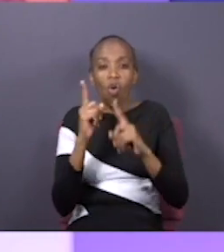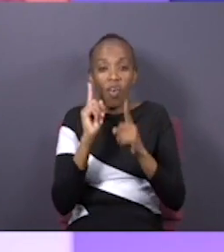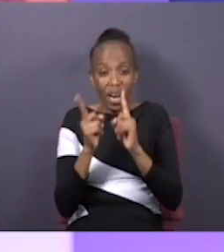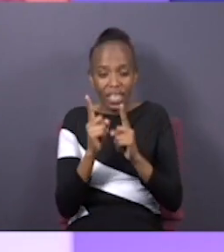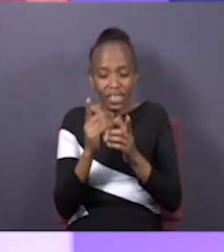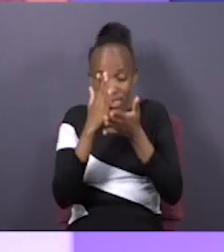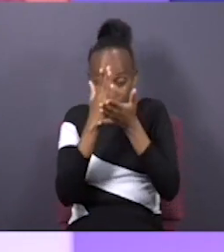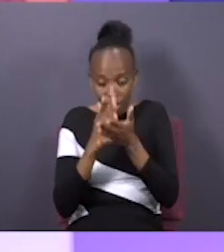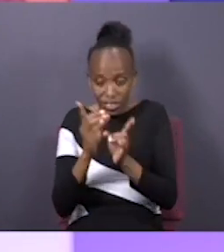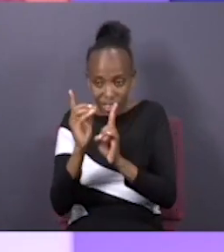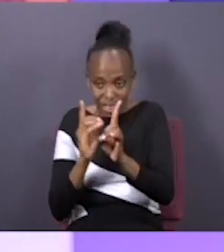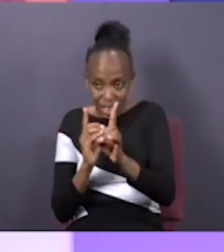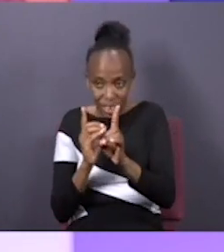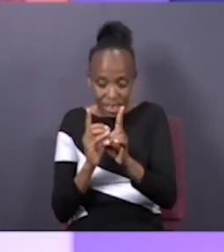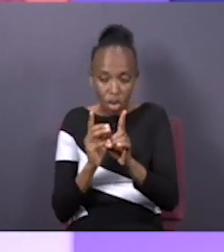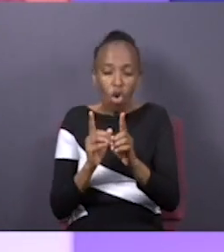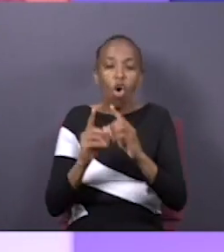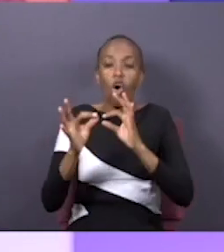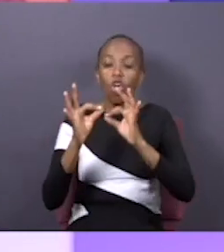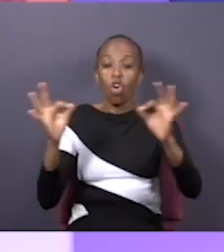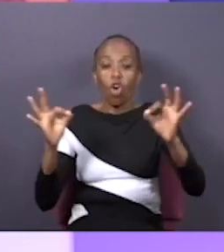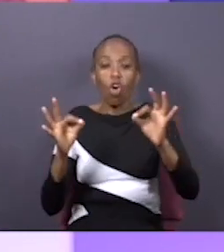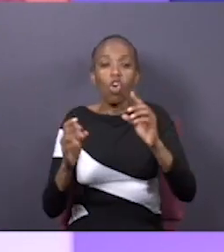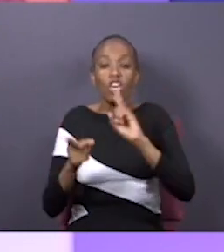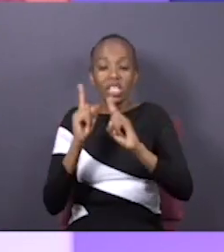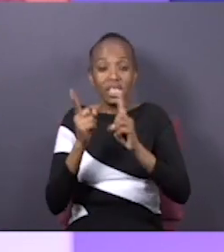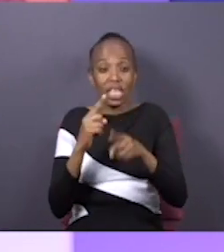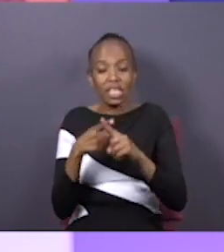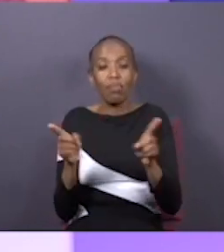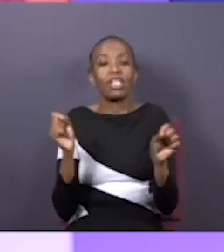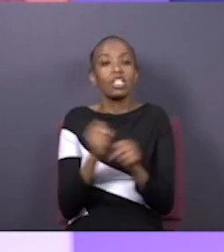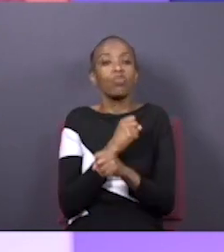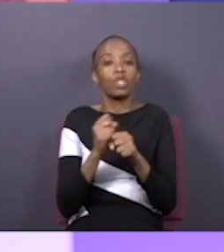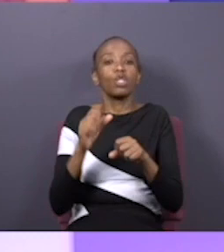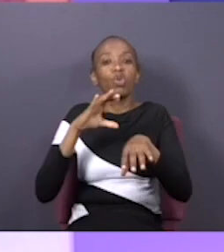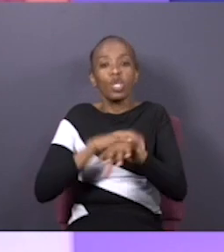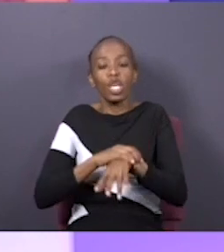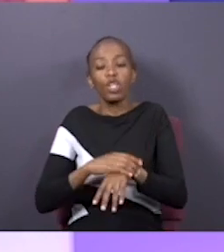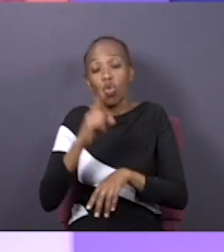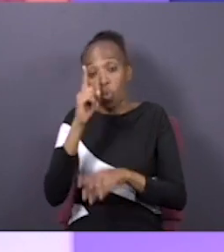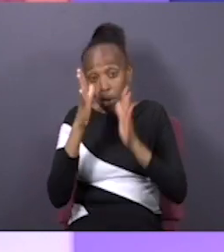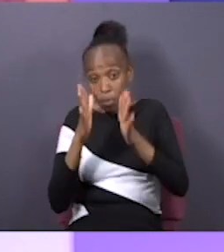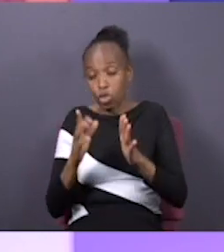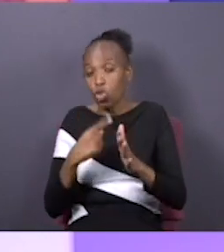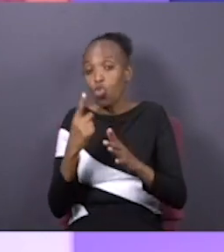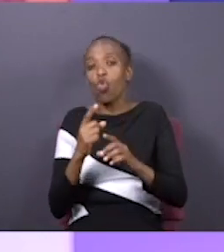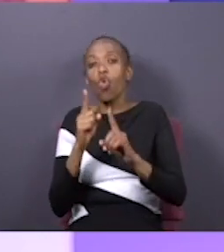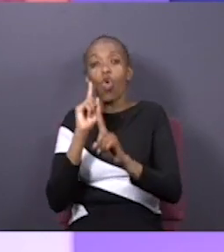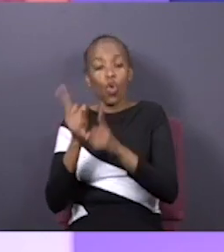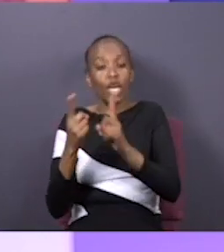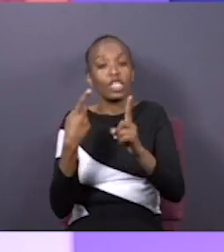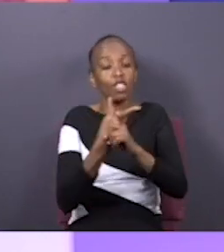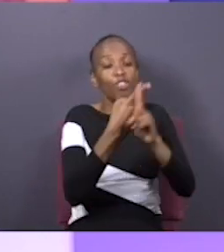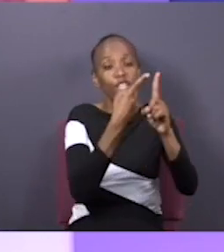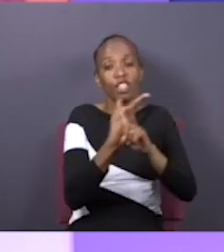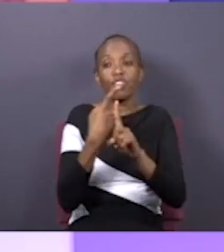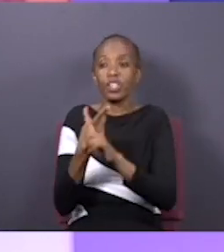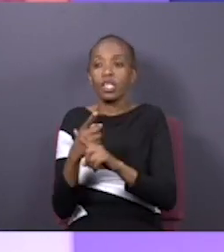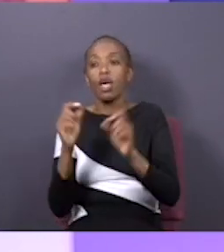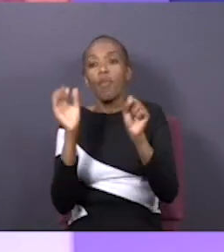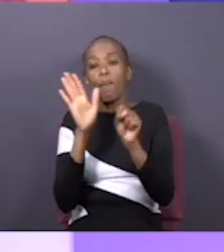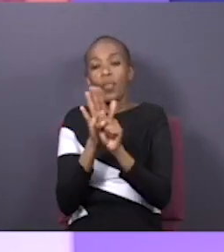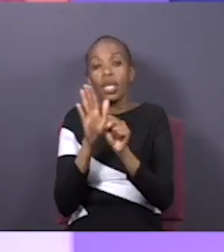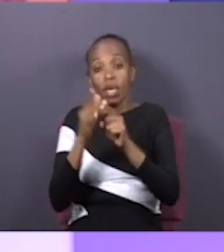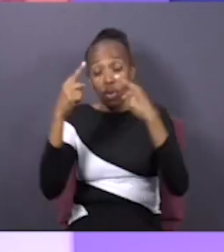middle distances or a marathoner. But rarely do you find a sprinter who is also doing marathon. Most